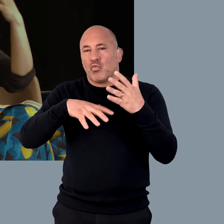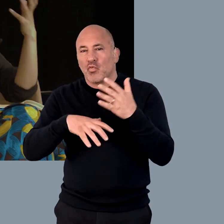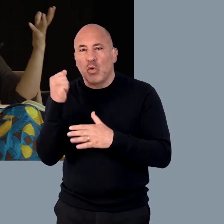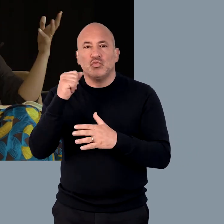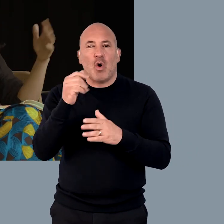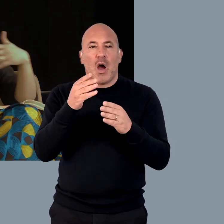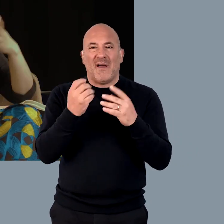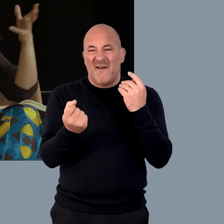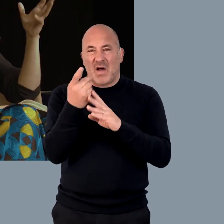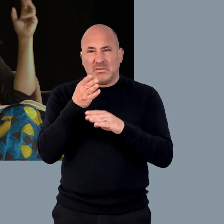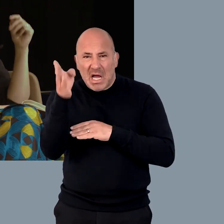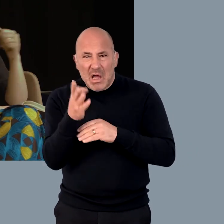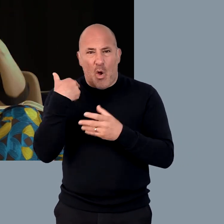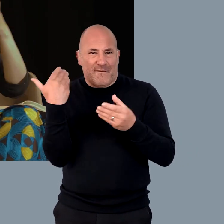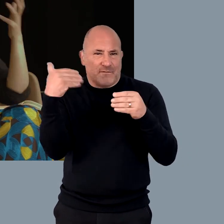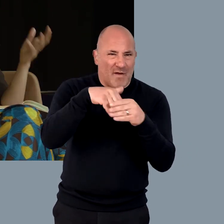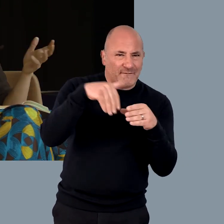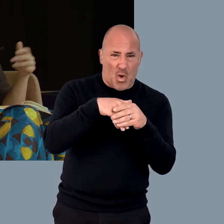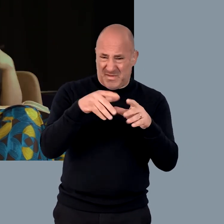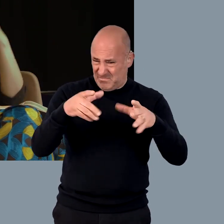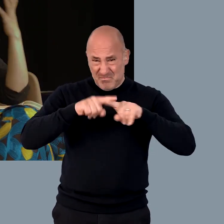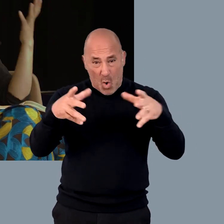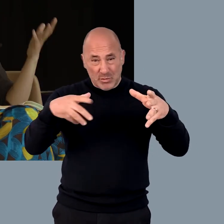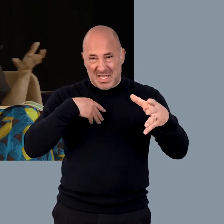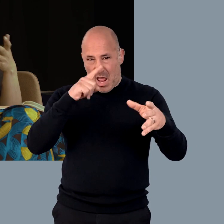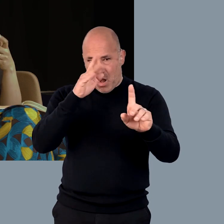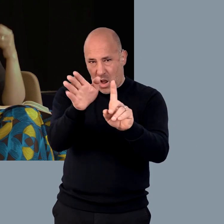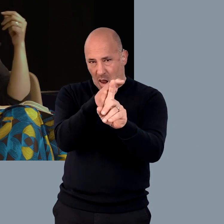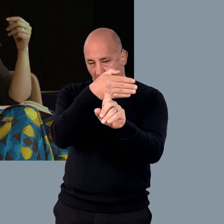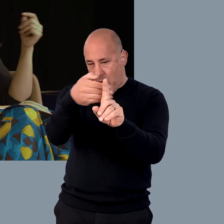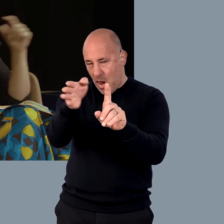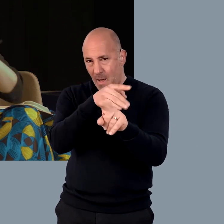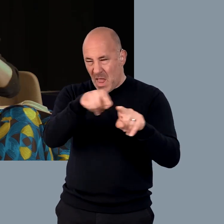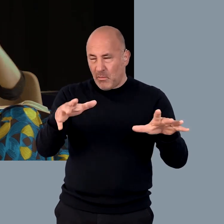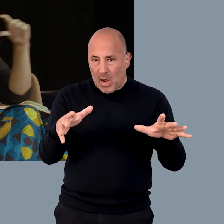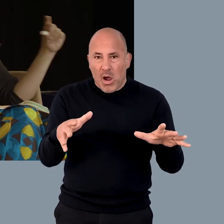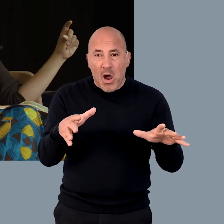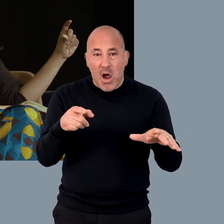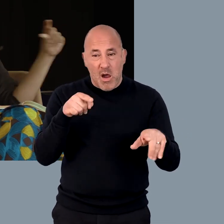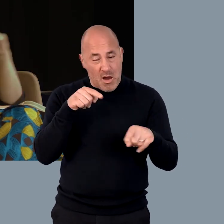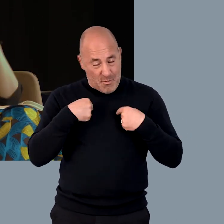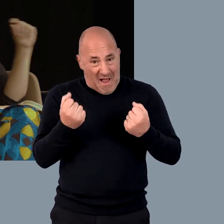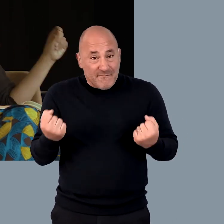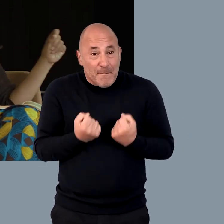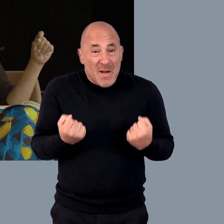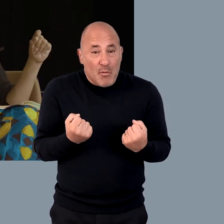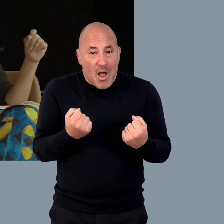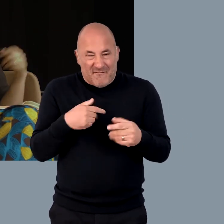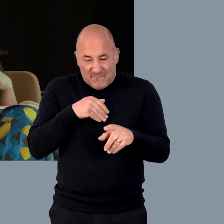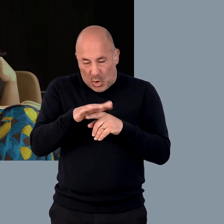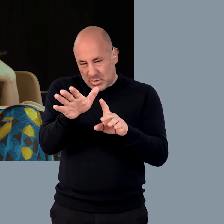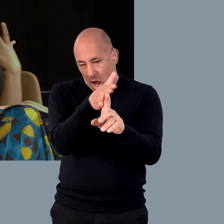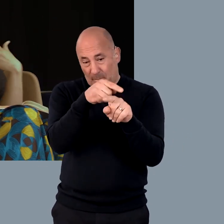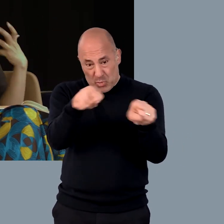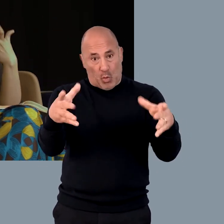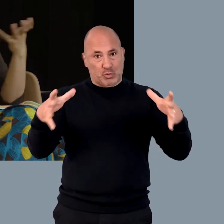games, or consumers of culture, or people that attend events or participate in things, they're the mass that can be swayed. Yeah.